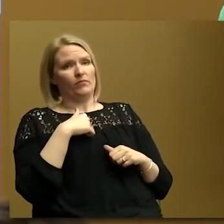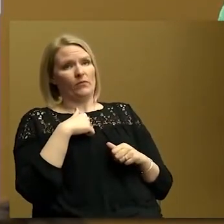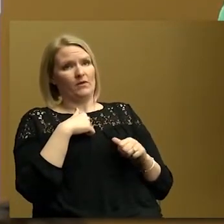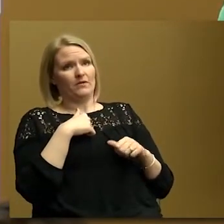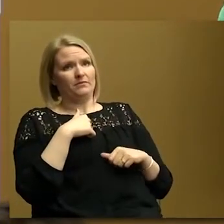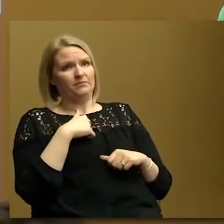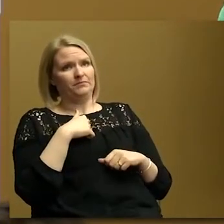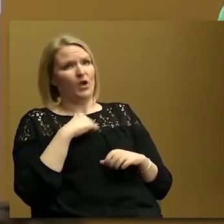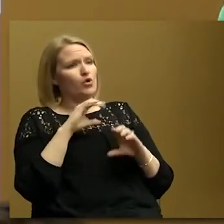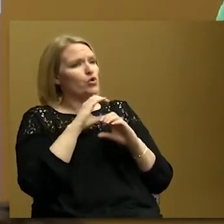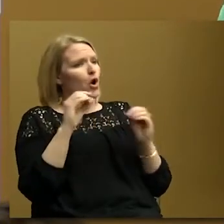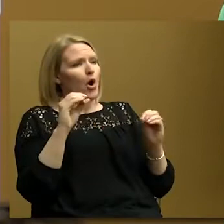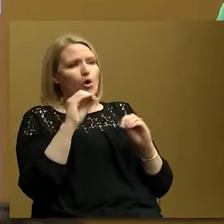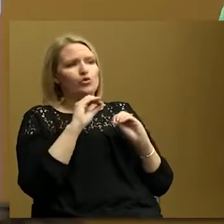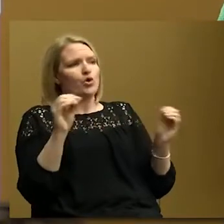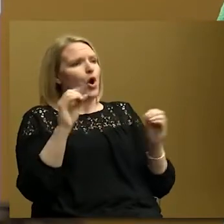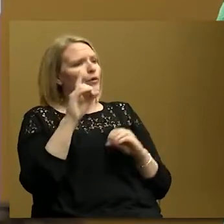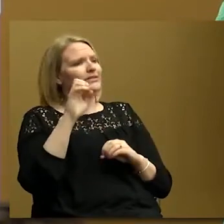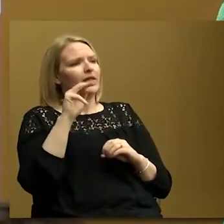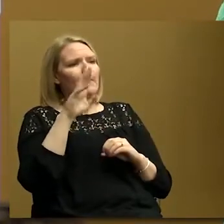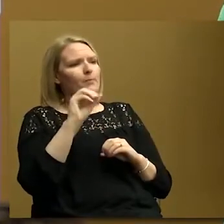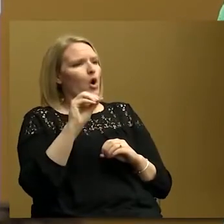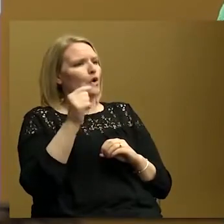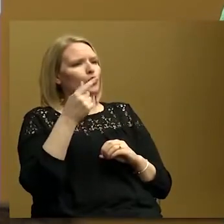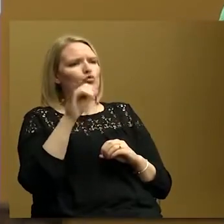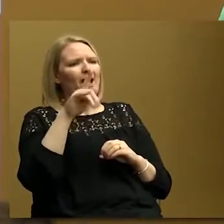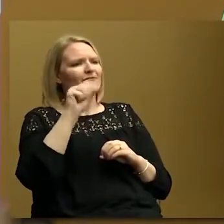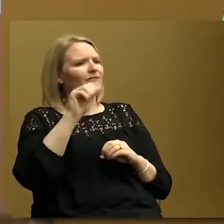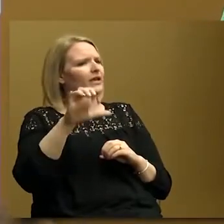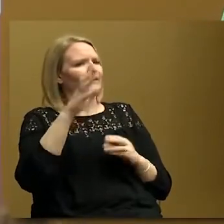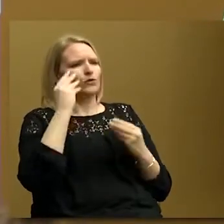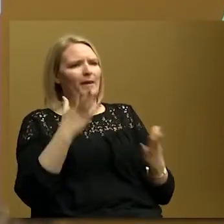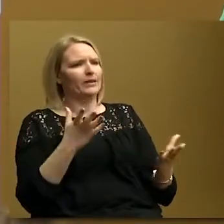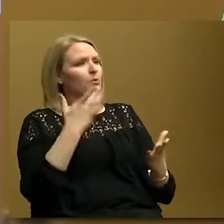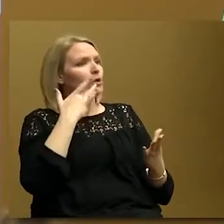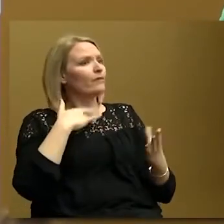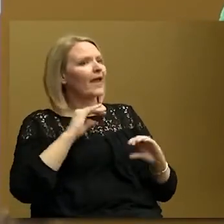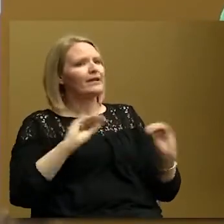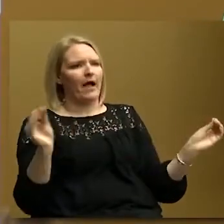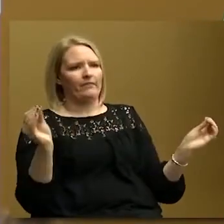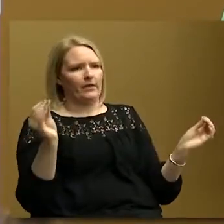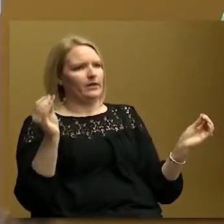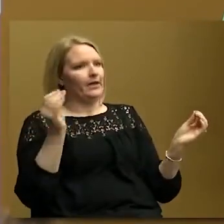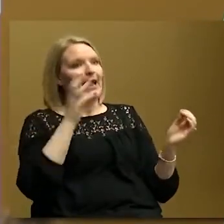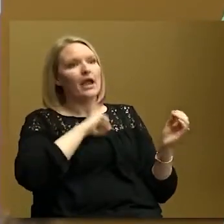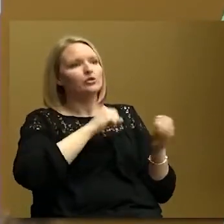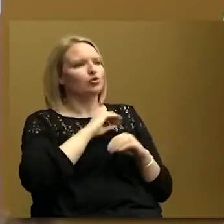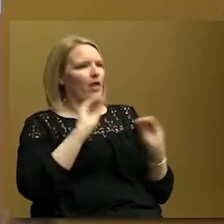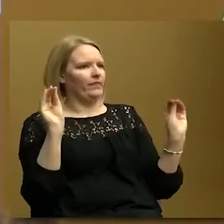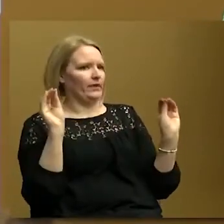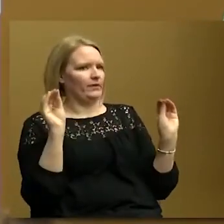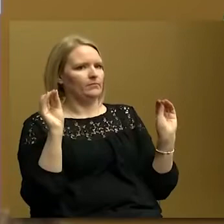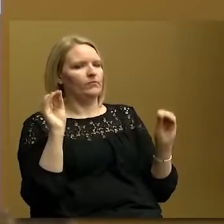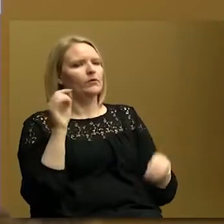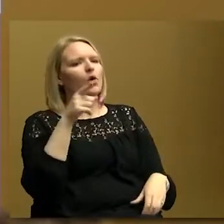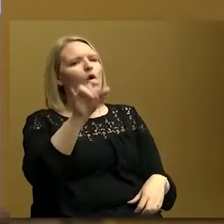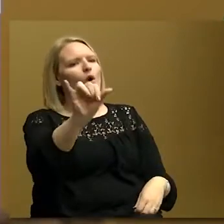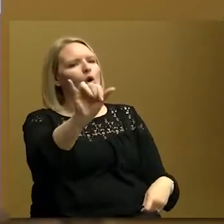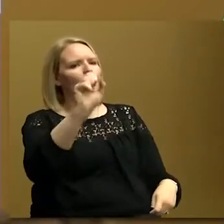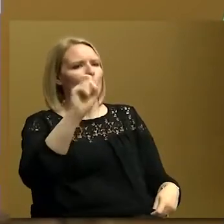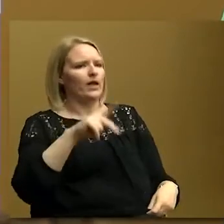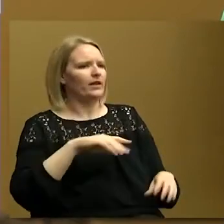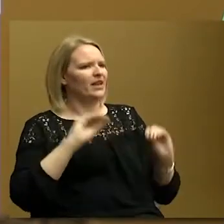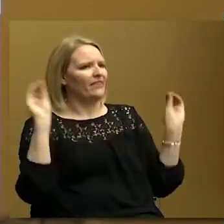any demographic information that you No. transfer, not even a birth date, not even No. an age. No.